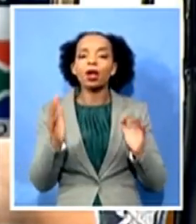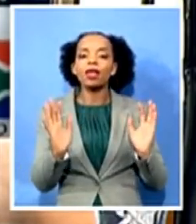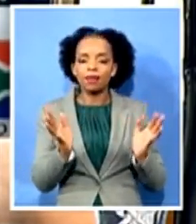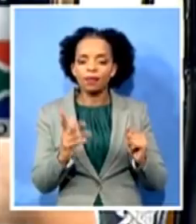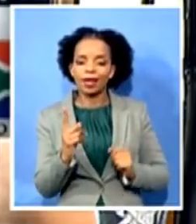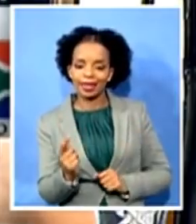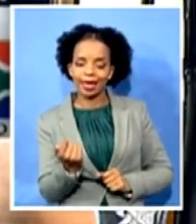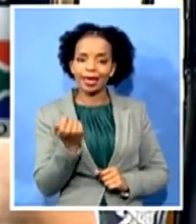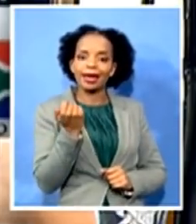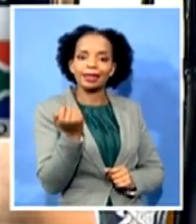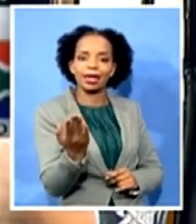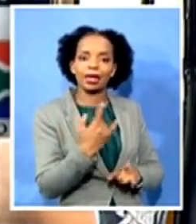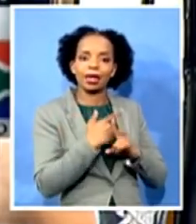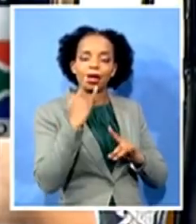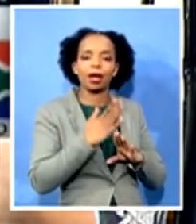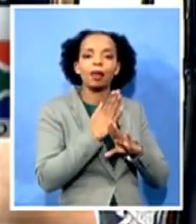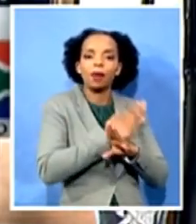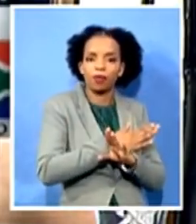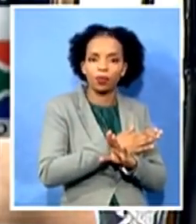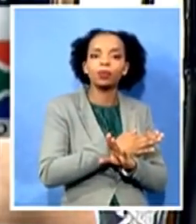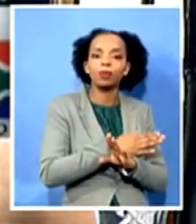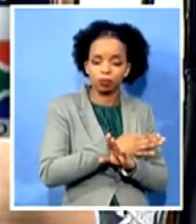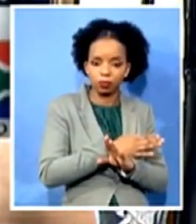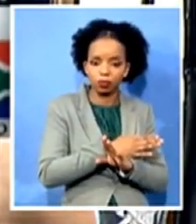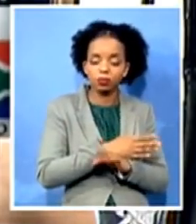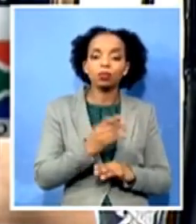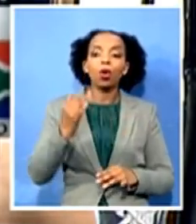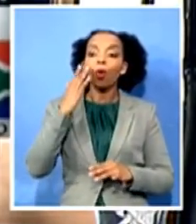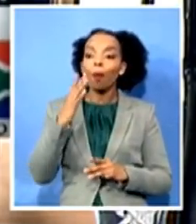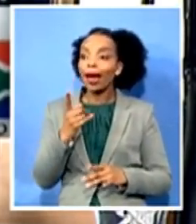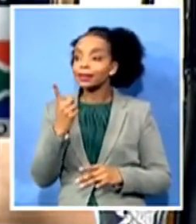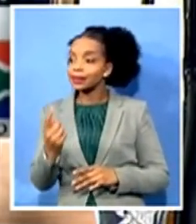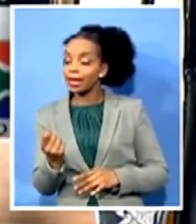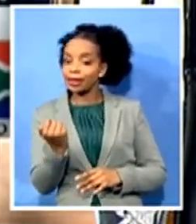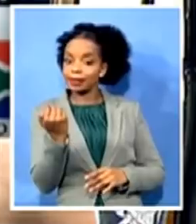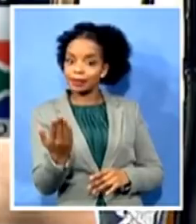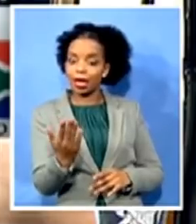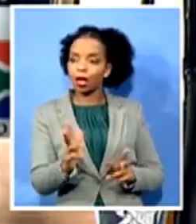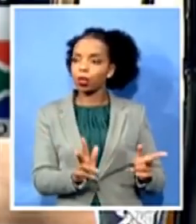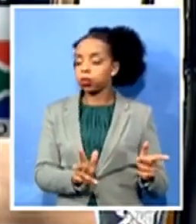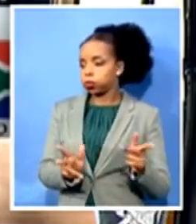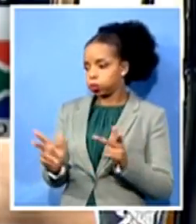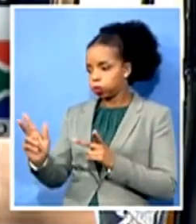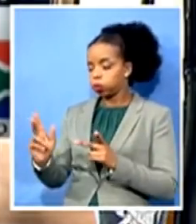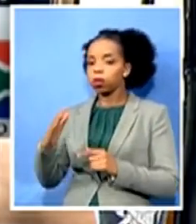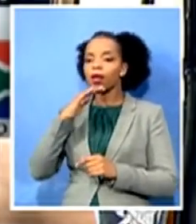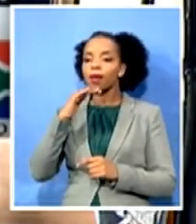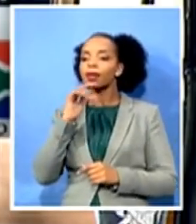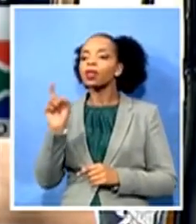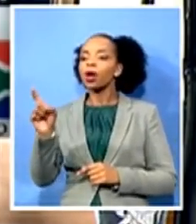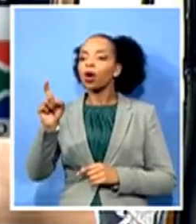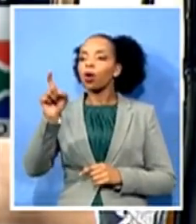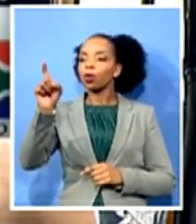was abandoned, it means those people were part of the scope, because I have not even seen